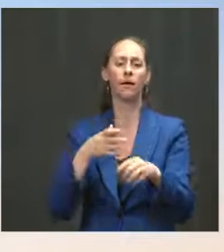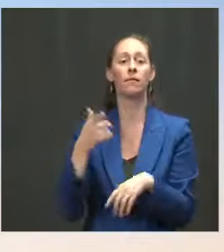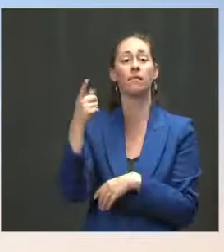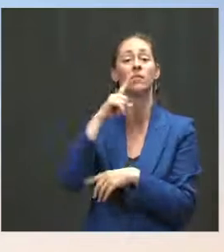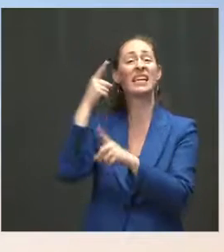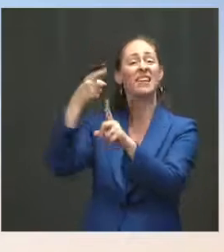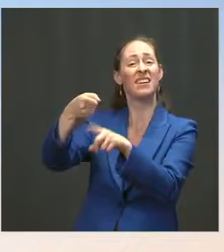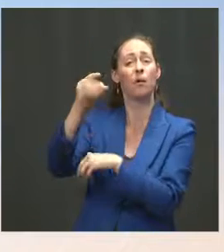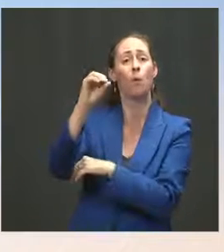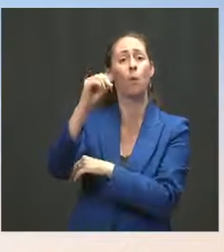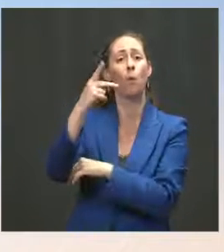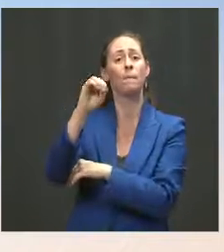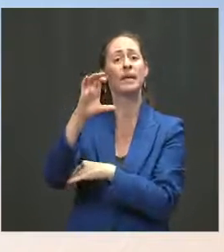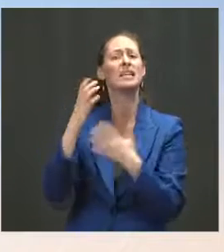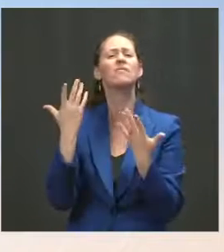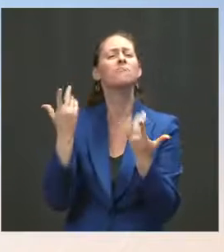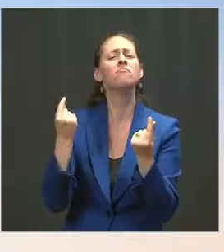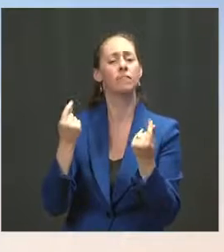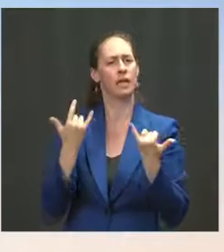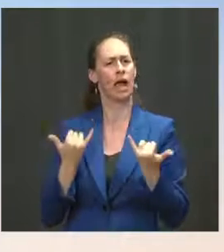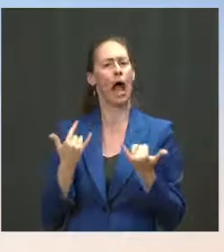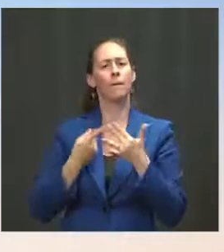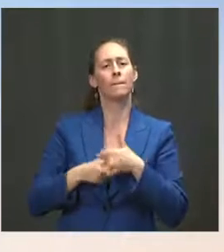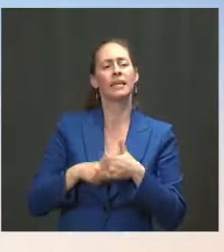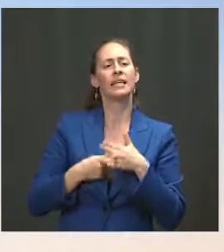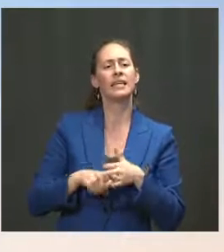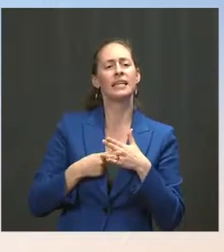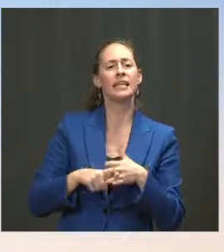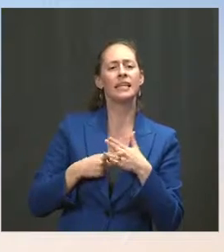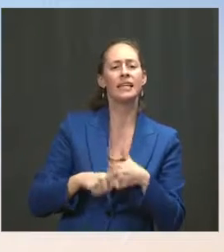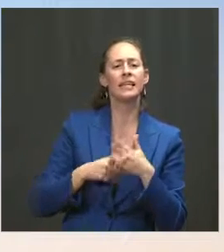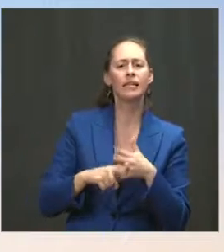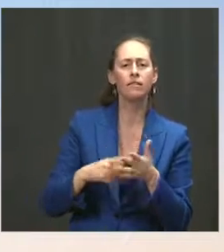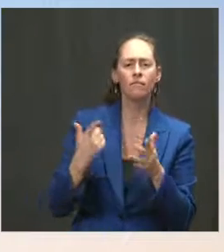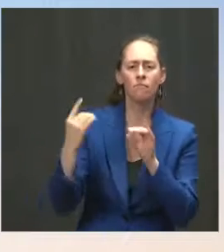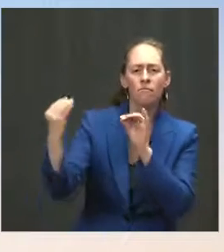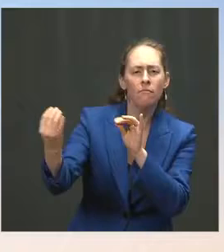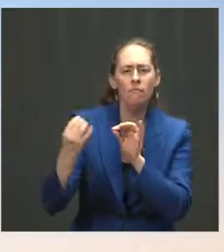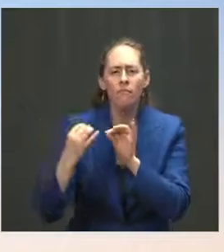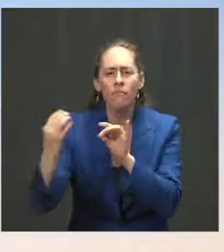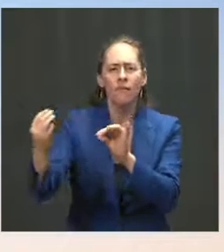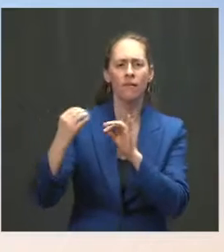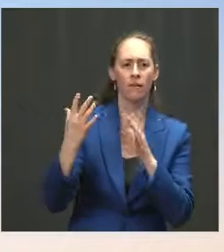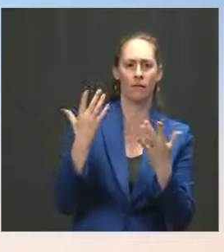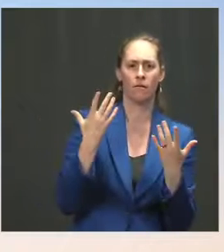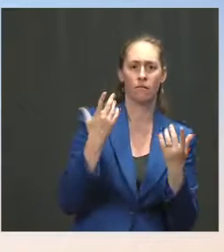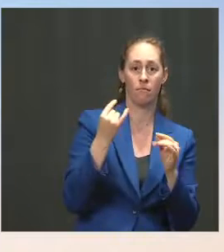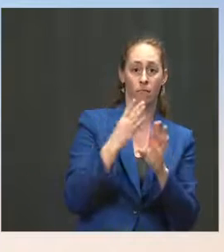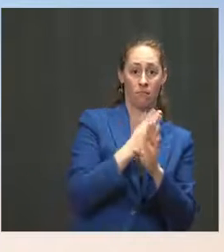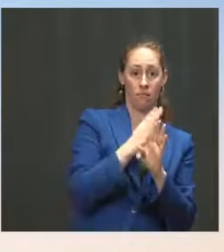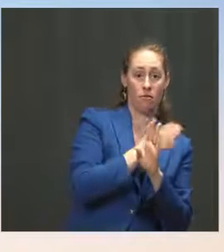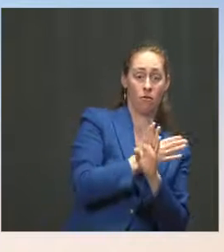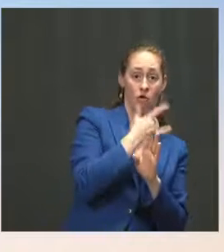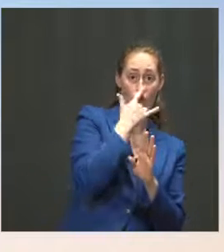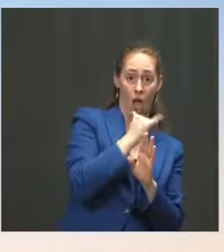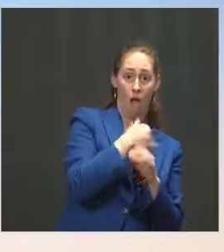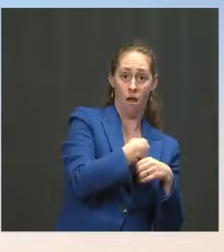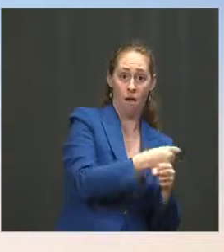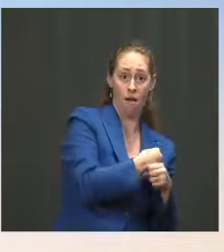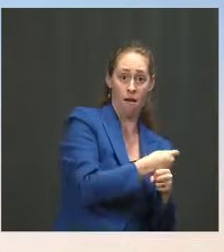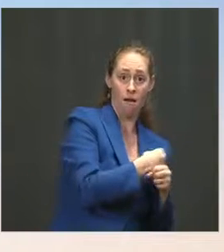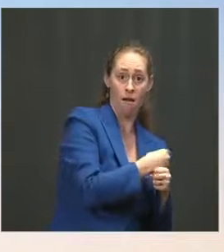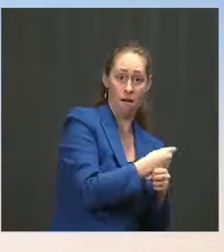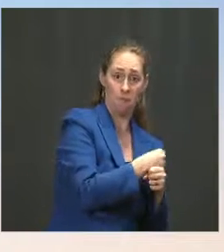we're raising here is we've raised in the past production and the need to increase production, as you've said, to make sure we have